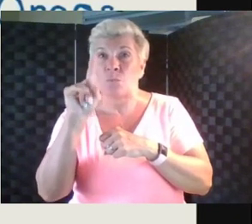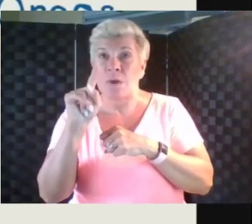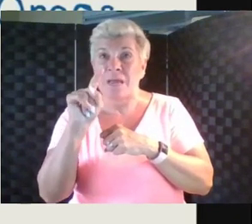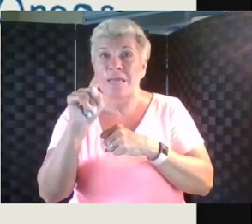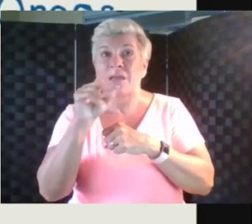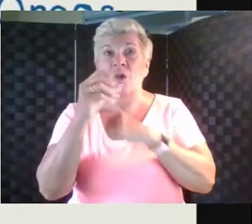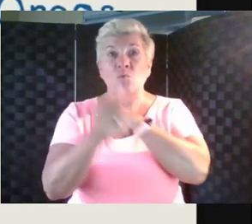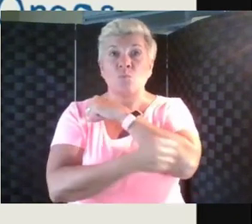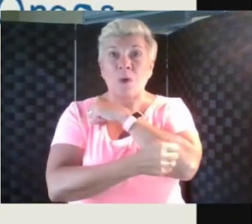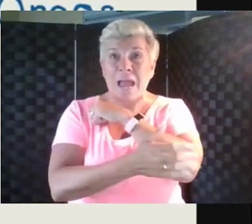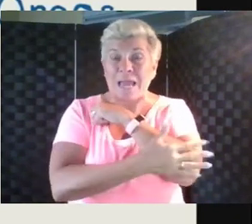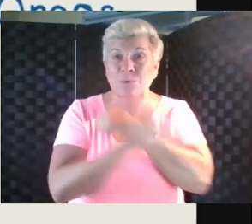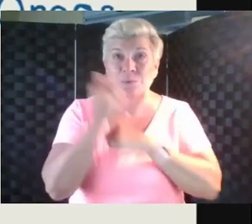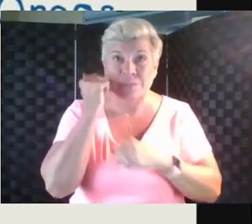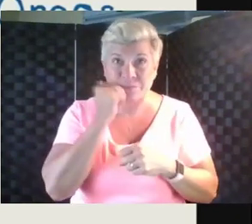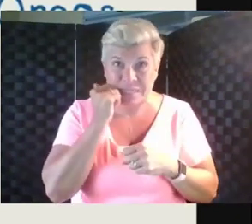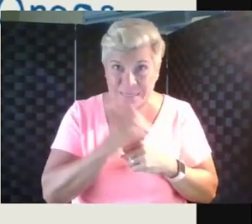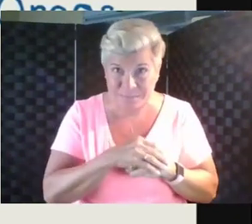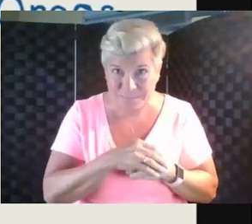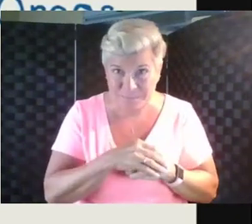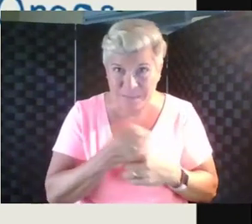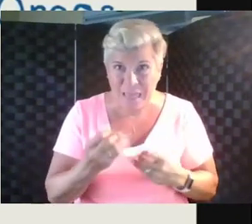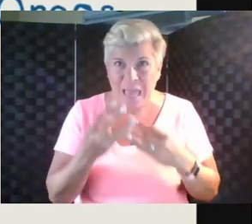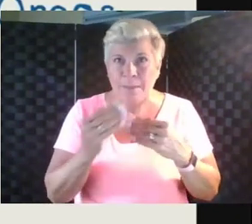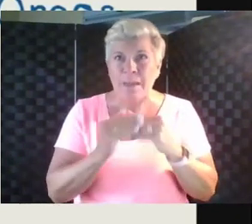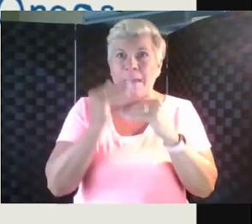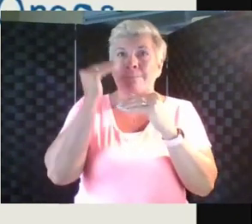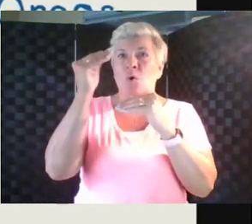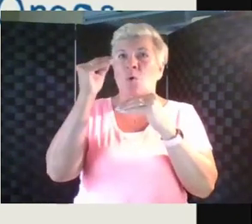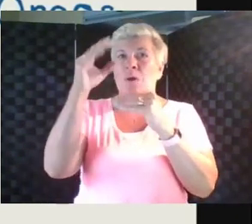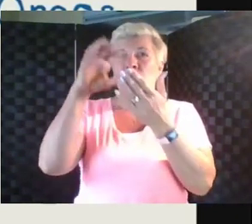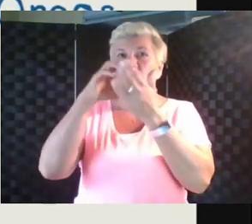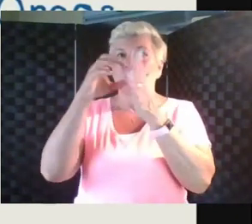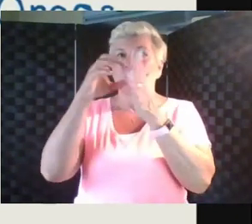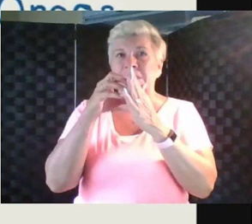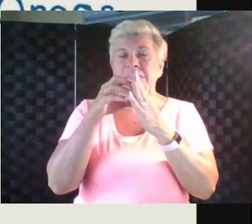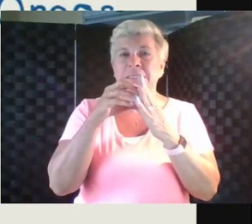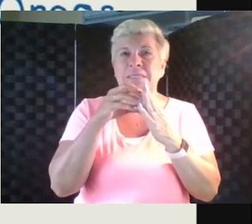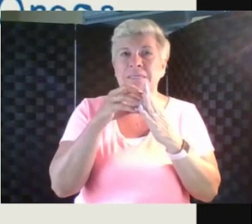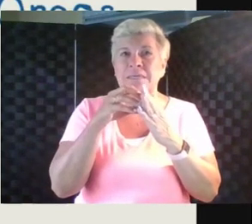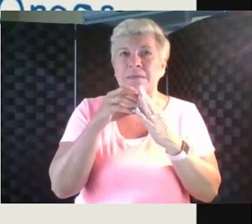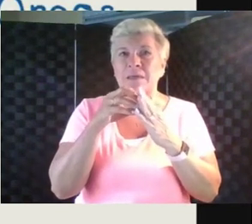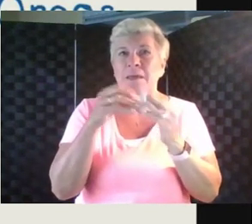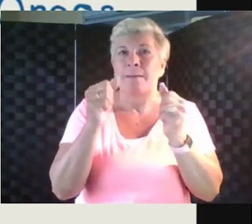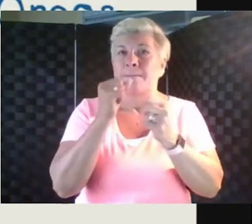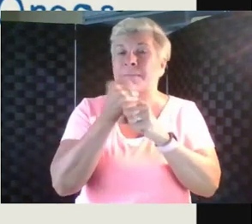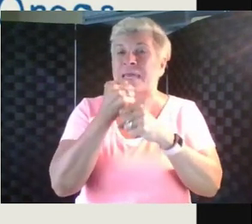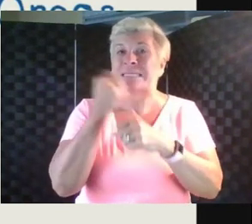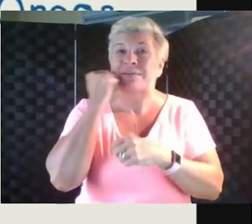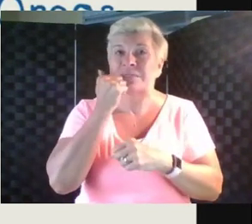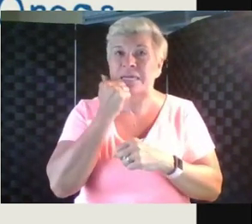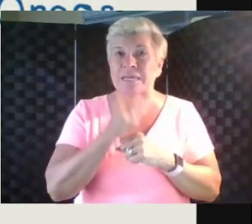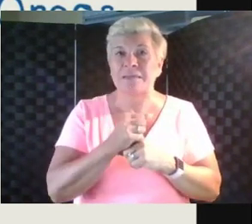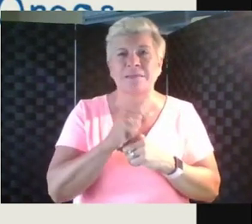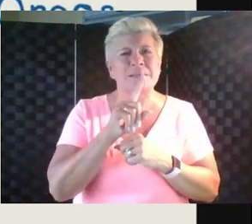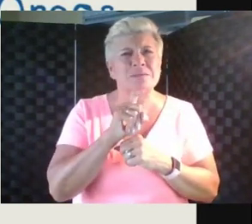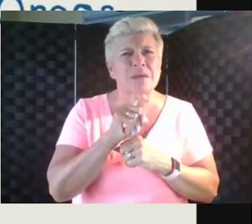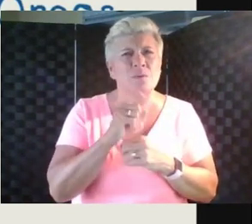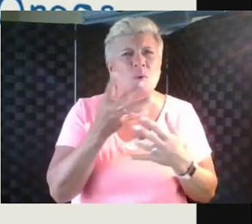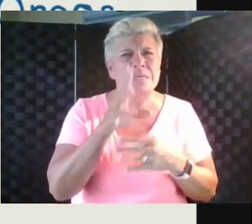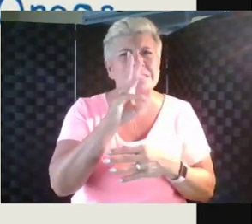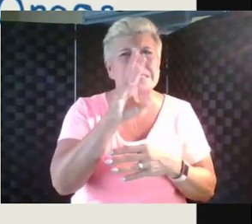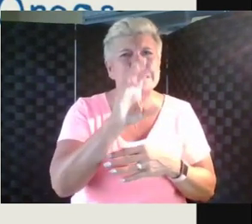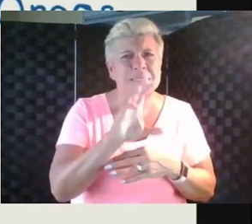produces 371 tons of Ritz crackers. How many more tons of Oreos are produced each day? This is asking, what